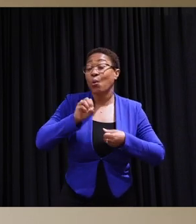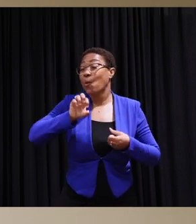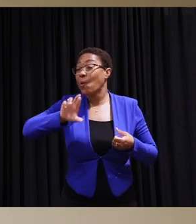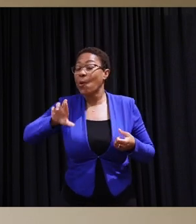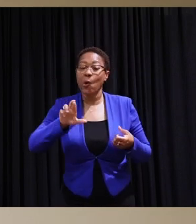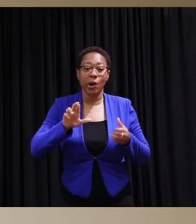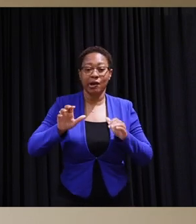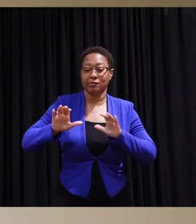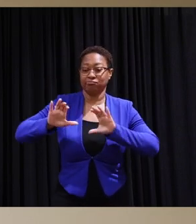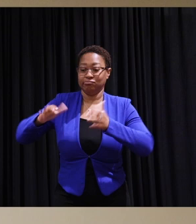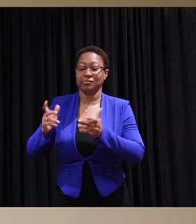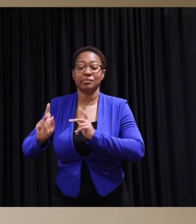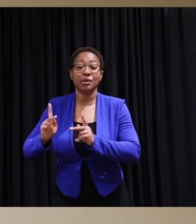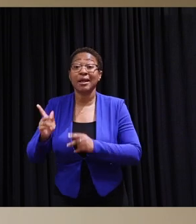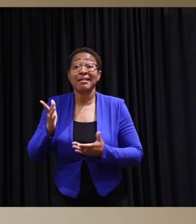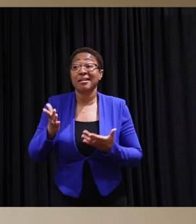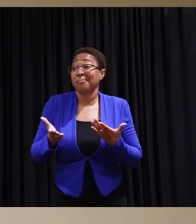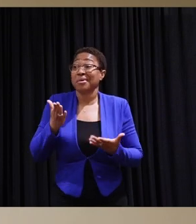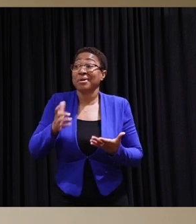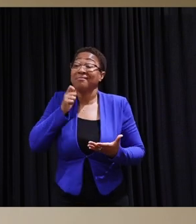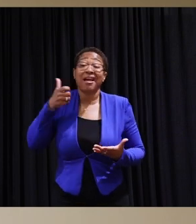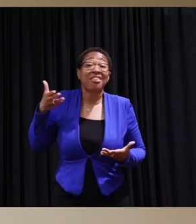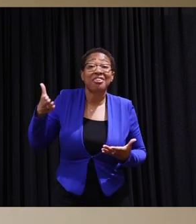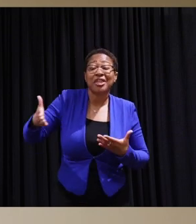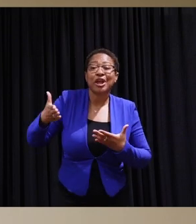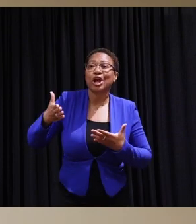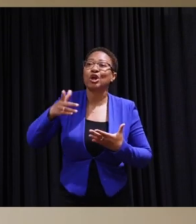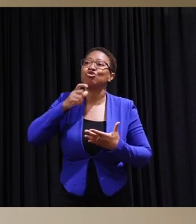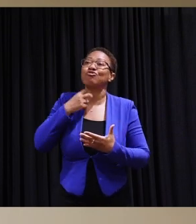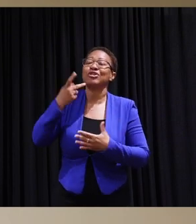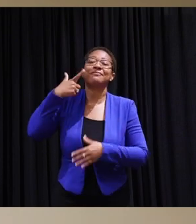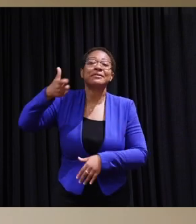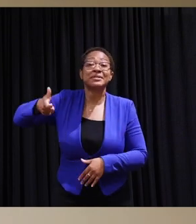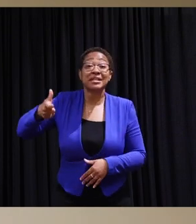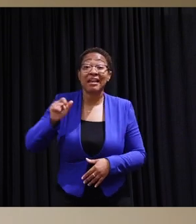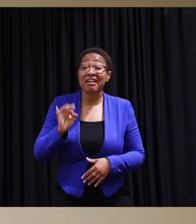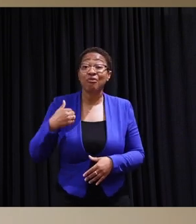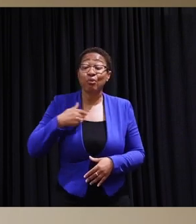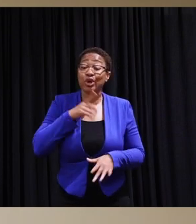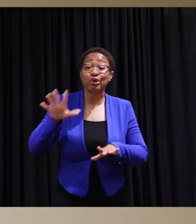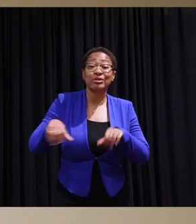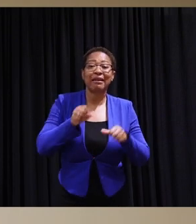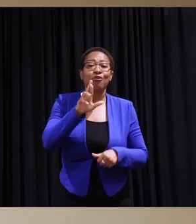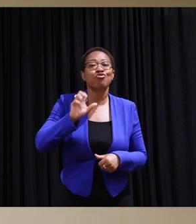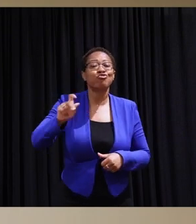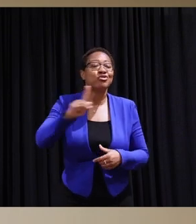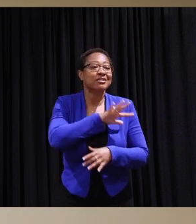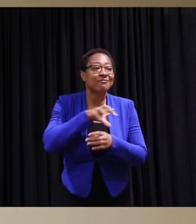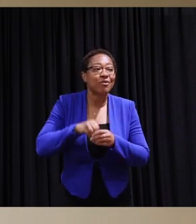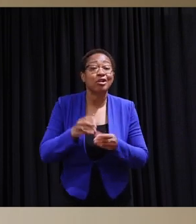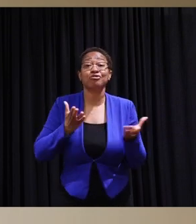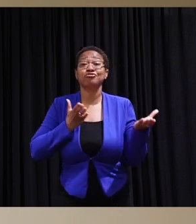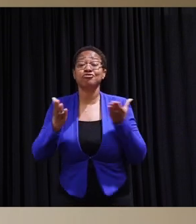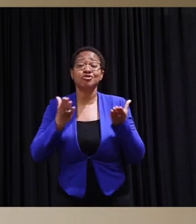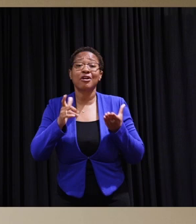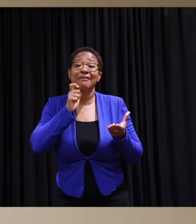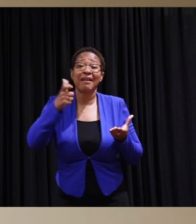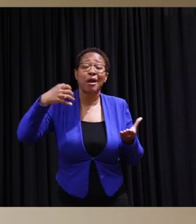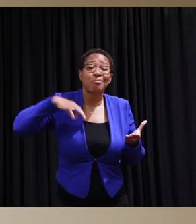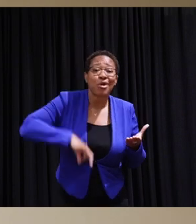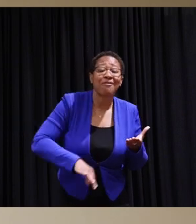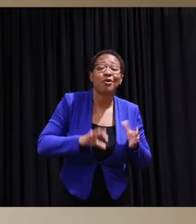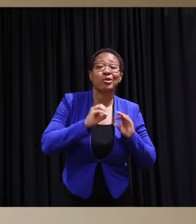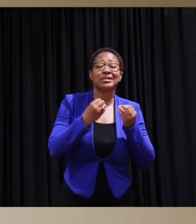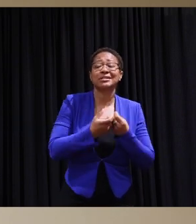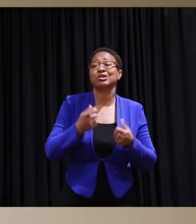a constituency that may not be at the table. So if we don't take risks to get involved, to serve on nonprofits,